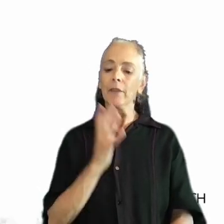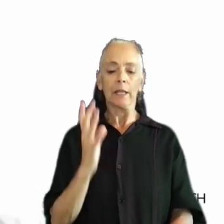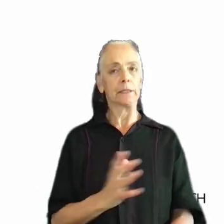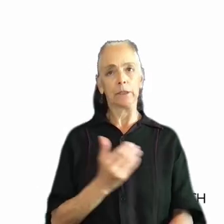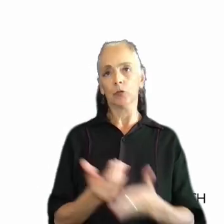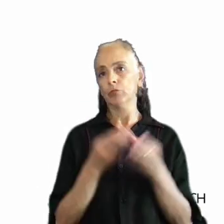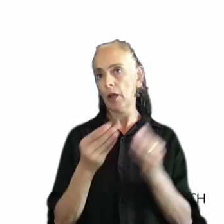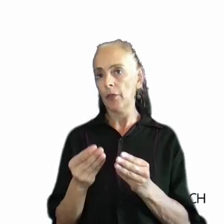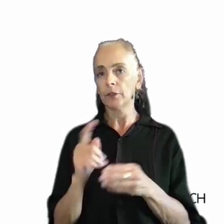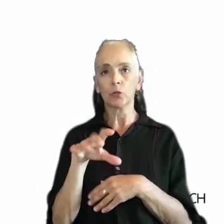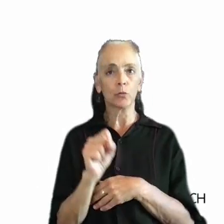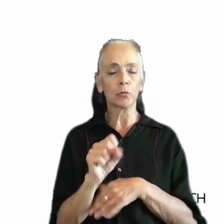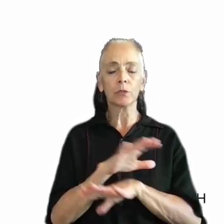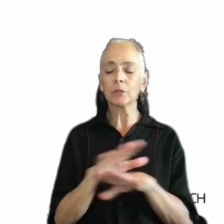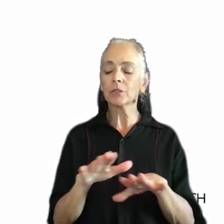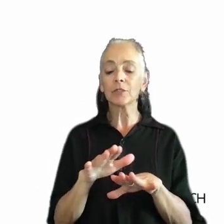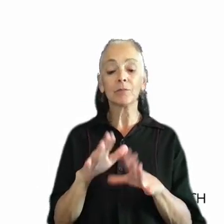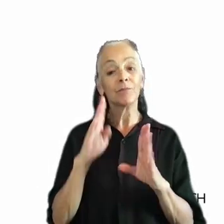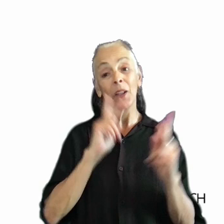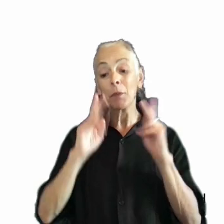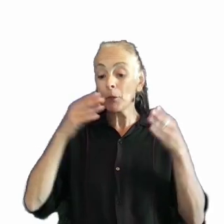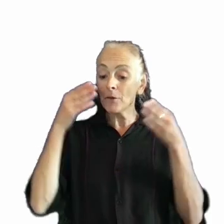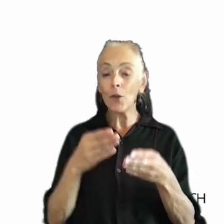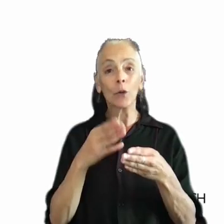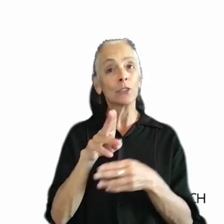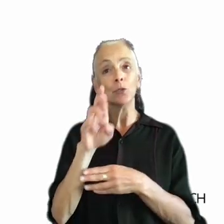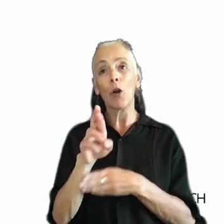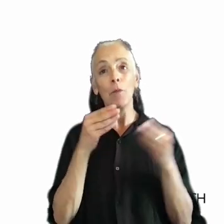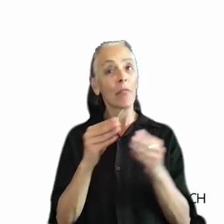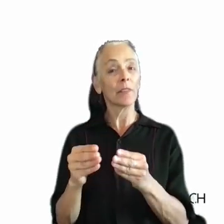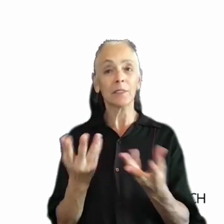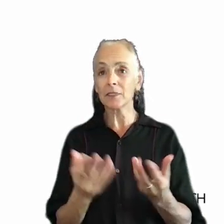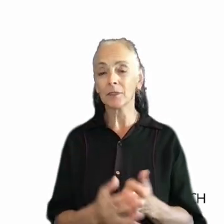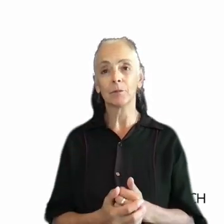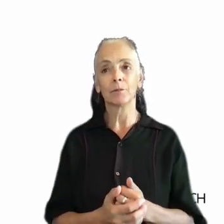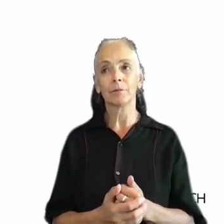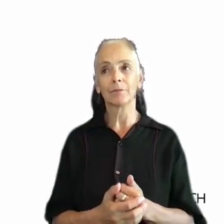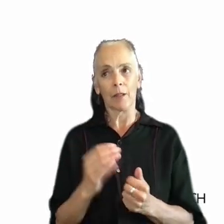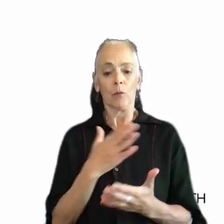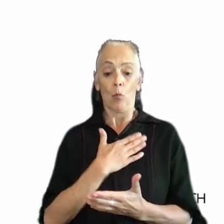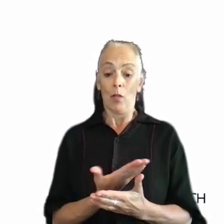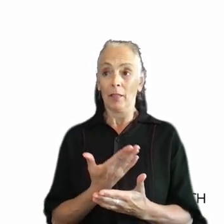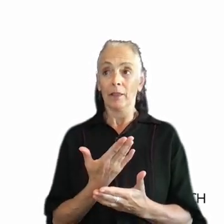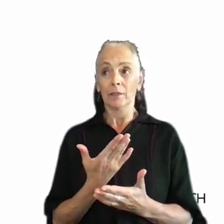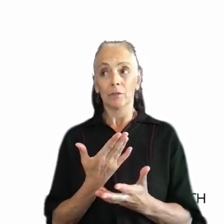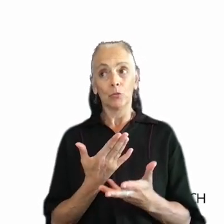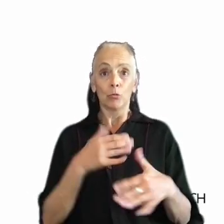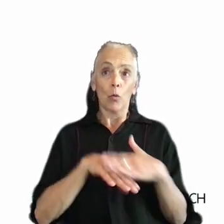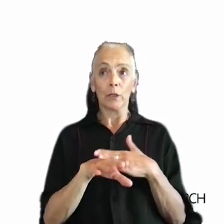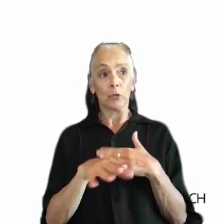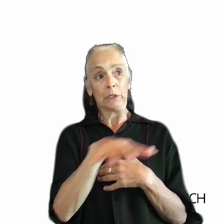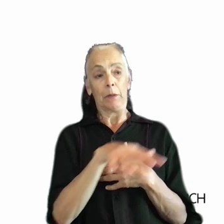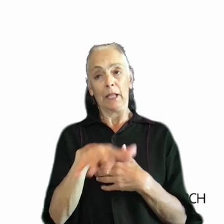the usual set of people focused user research methods and you know a willingness to step into spaces that you may be less comfortable